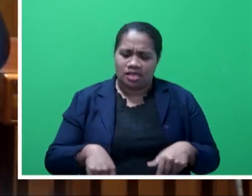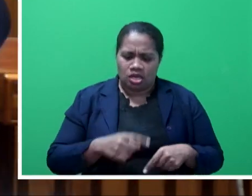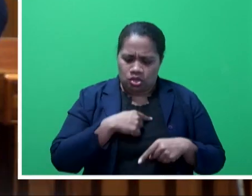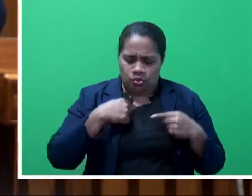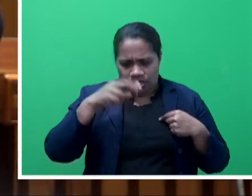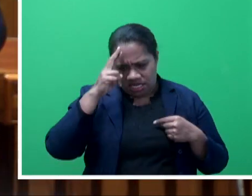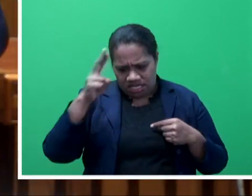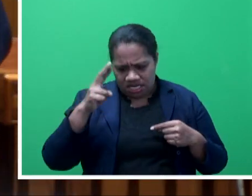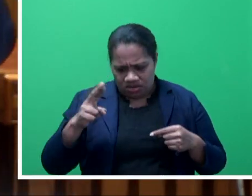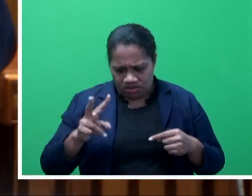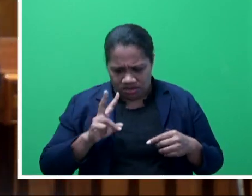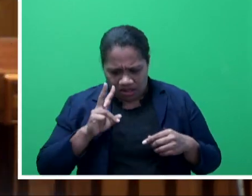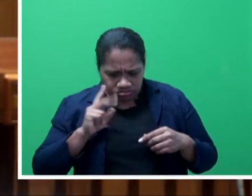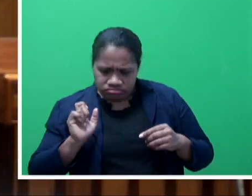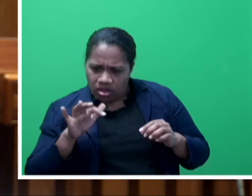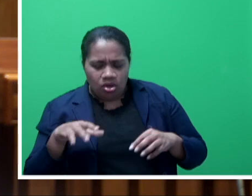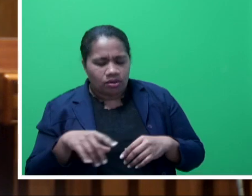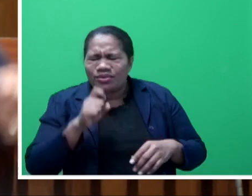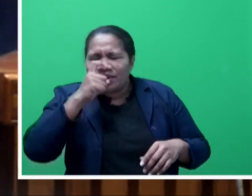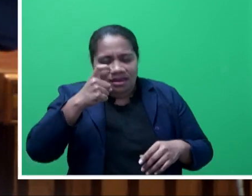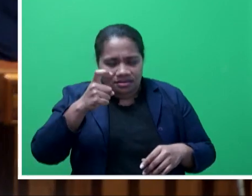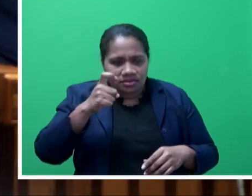when you cannot control that fundamental